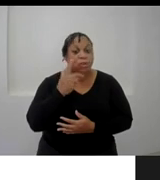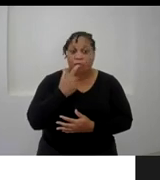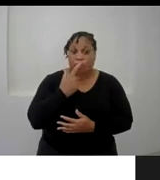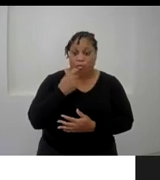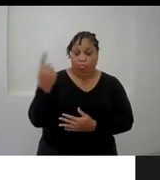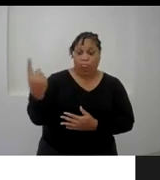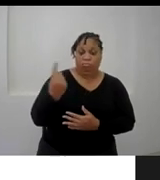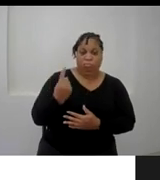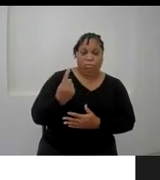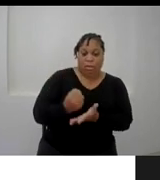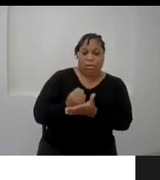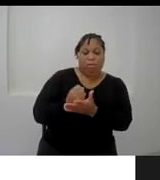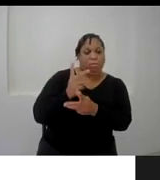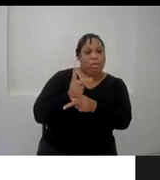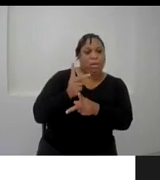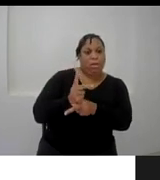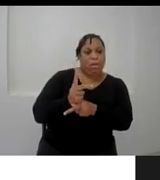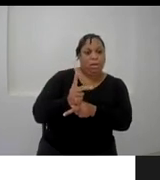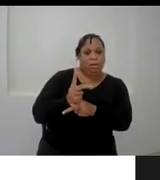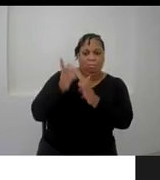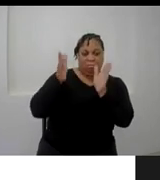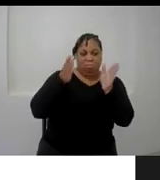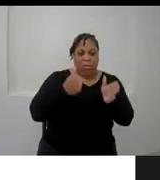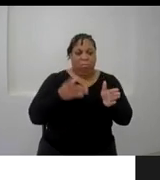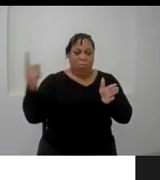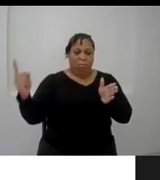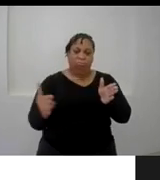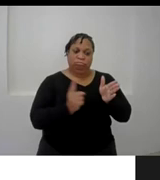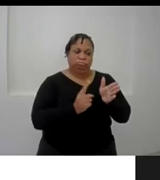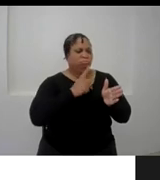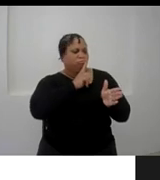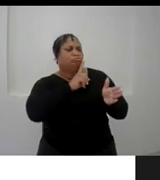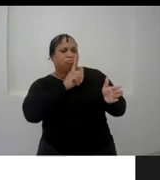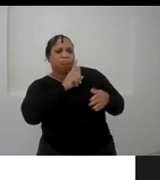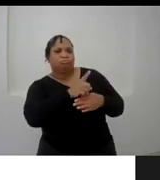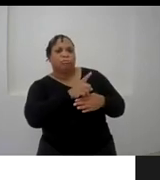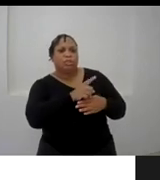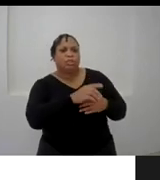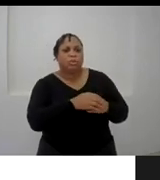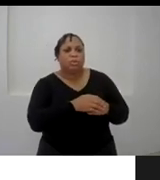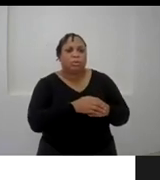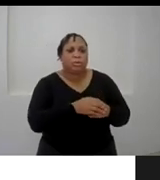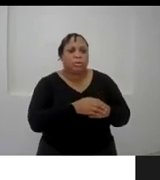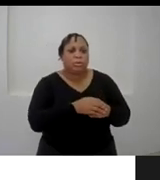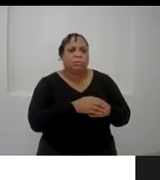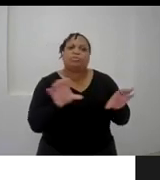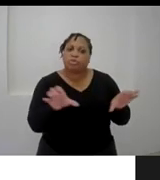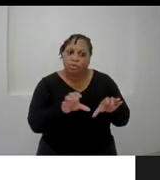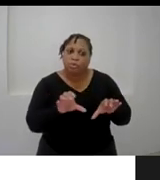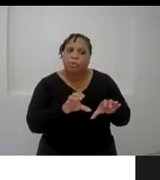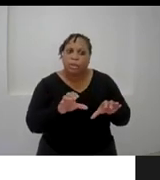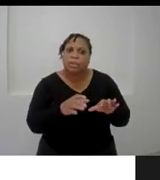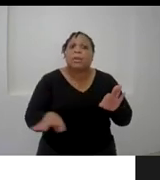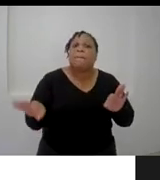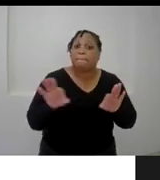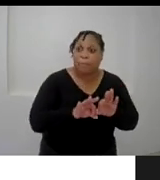to care for this person is able to make sure that they are doing things in ways that's important to